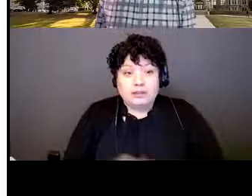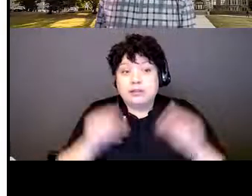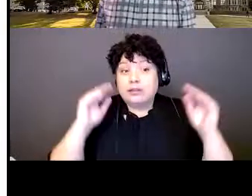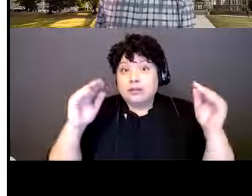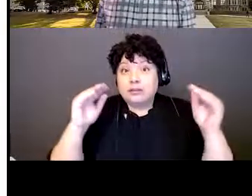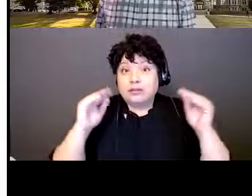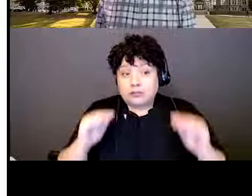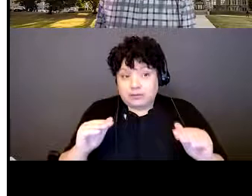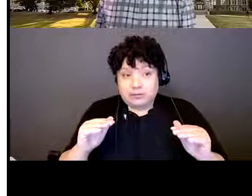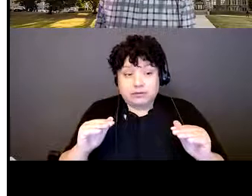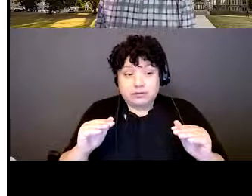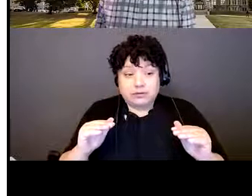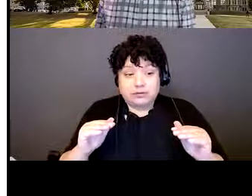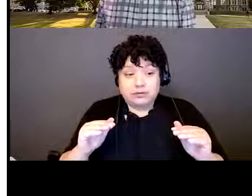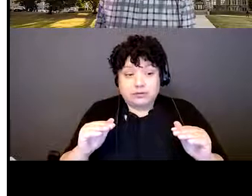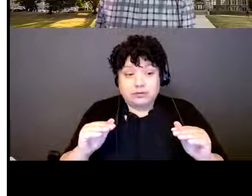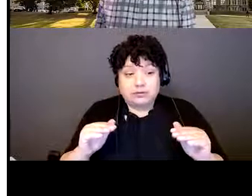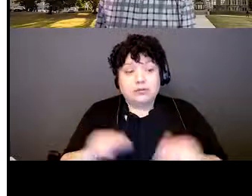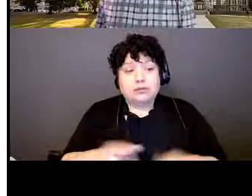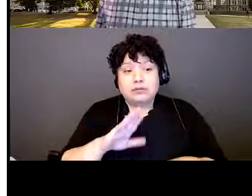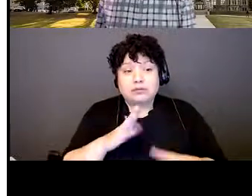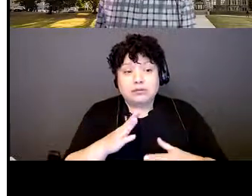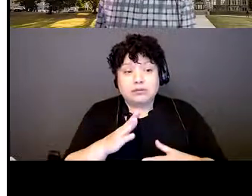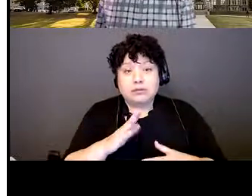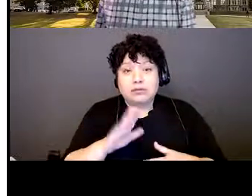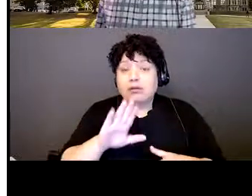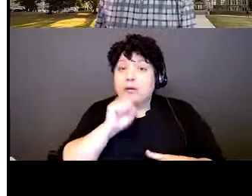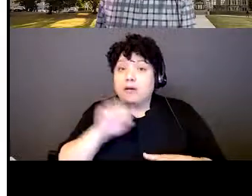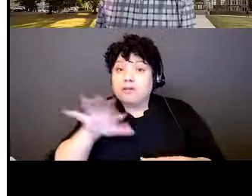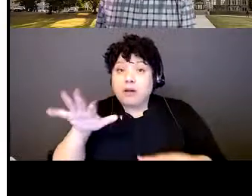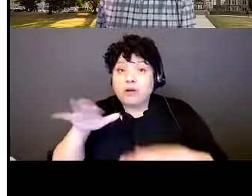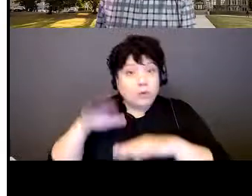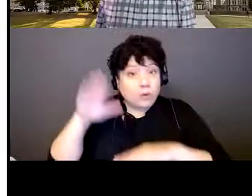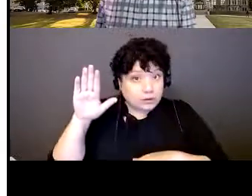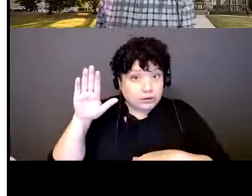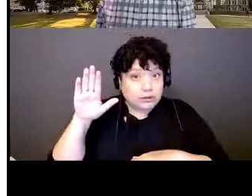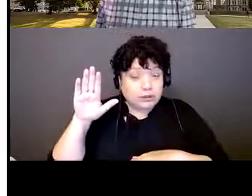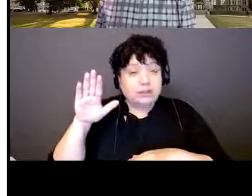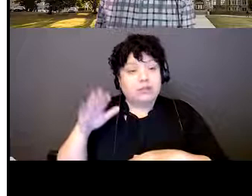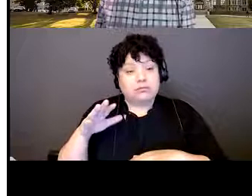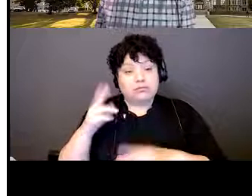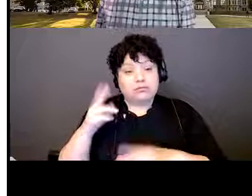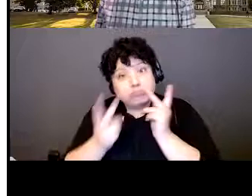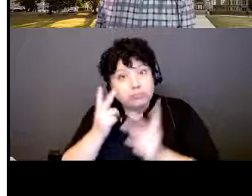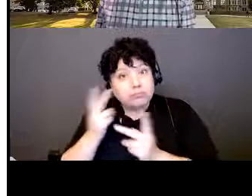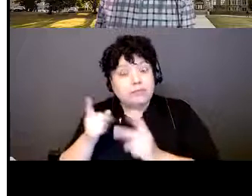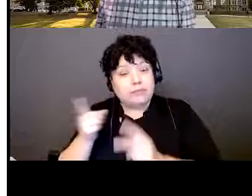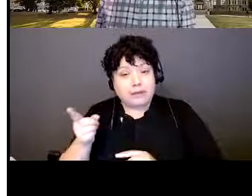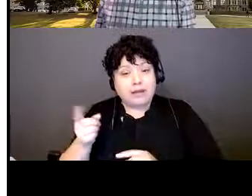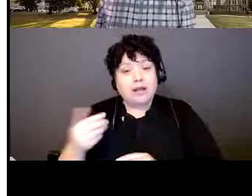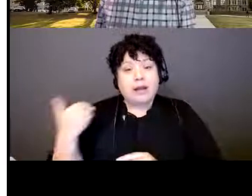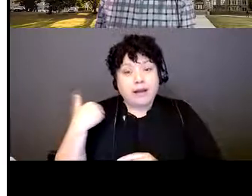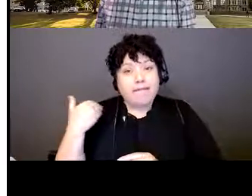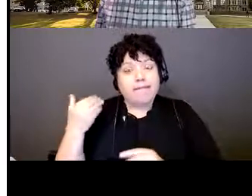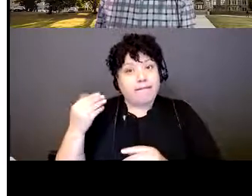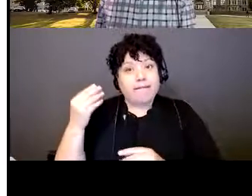Again, another thing that's common with individuals 55 years of age and older, there are less eyes on what's